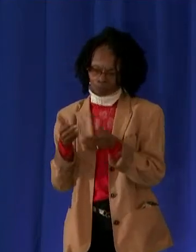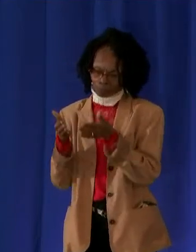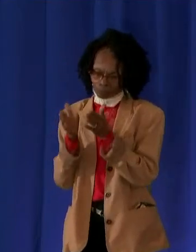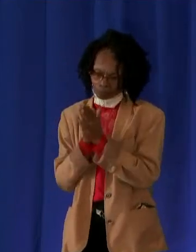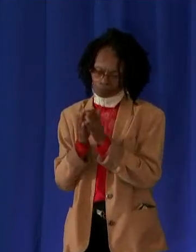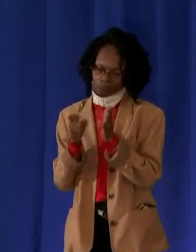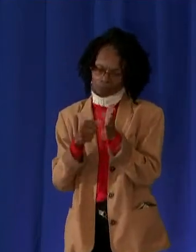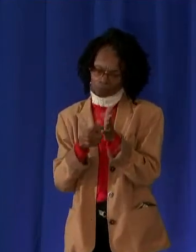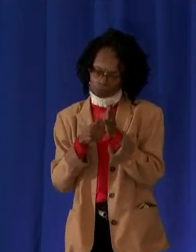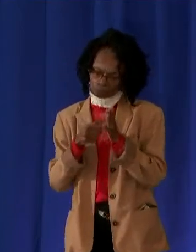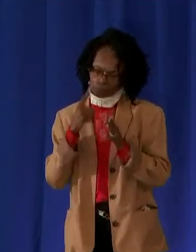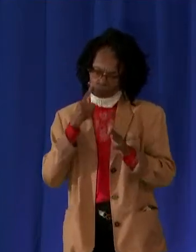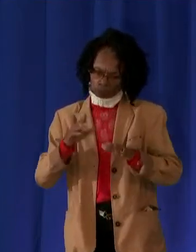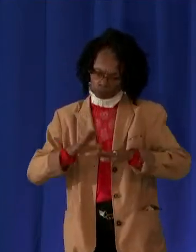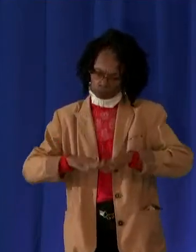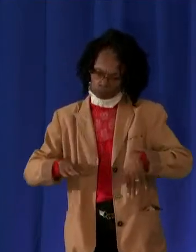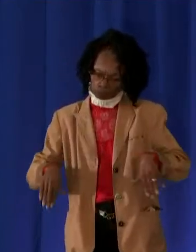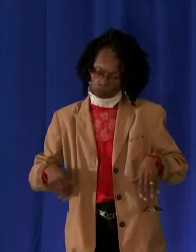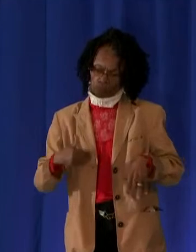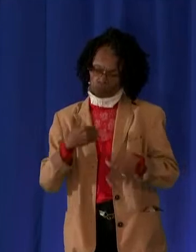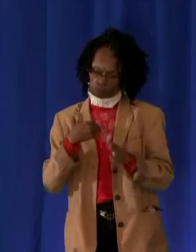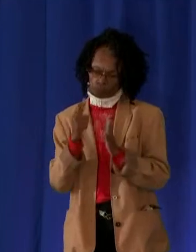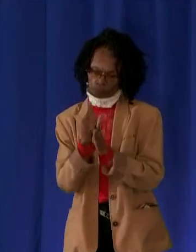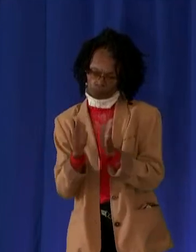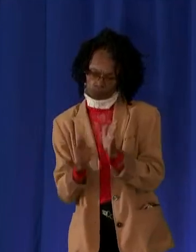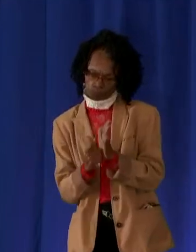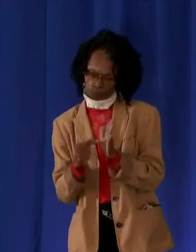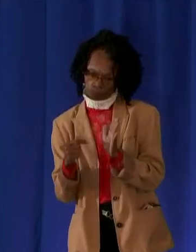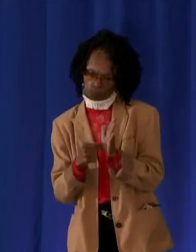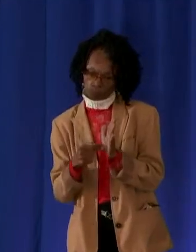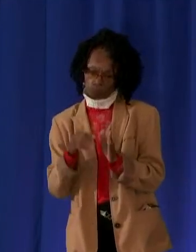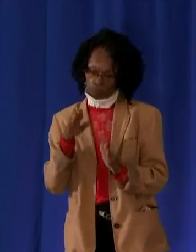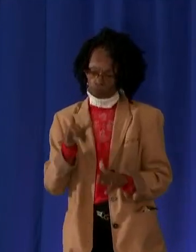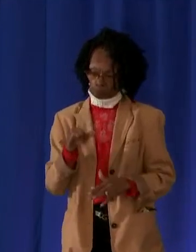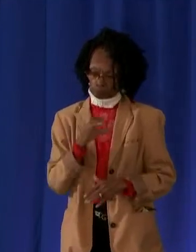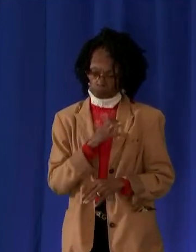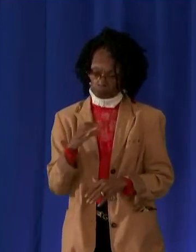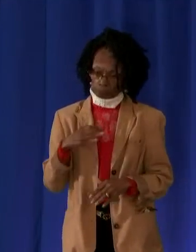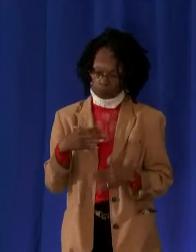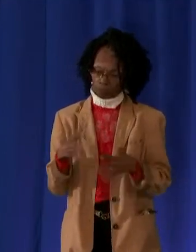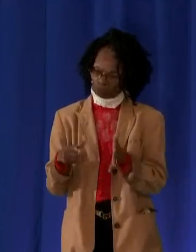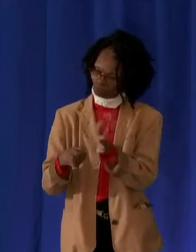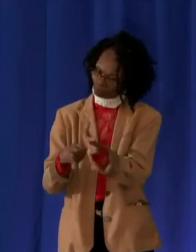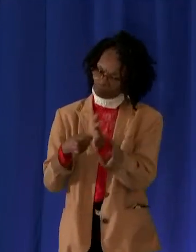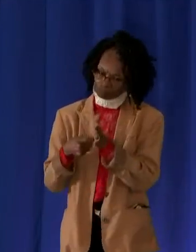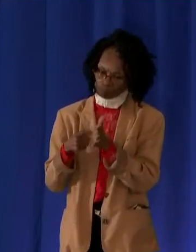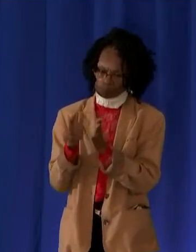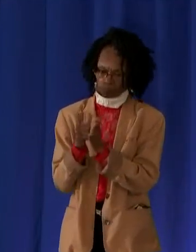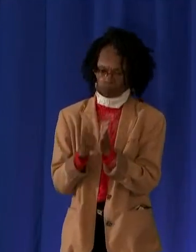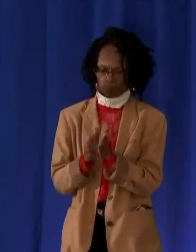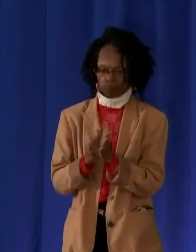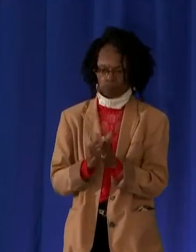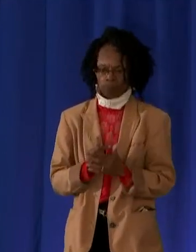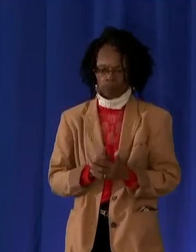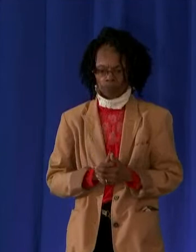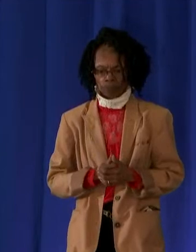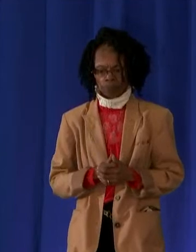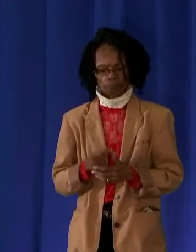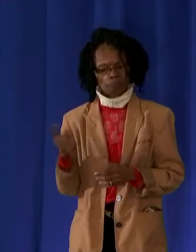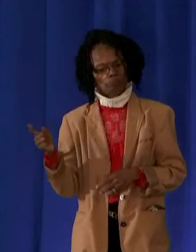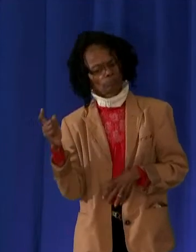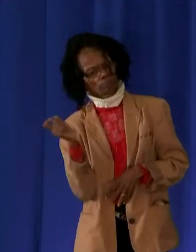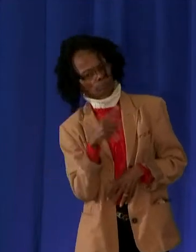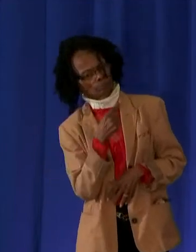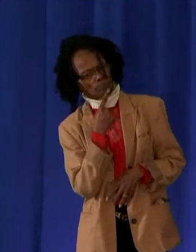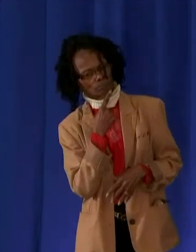mandate for children, which is legislated, as you know, and mandated by the council. And so let me ask you, what do you say to people,